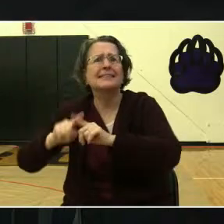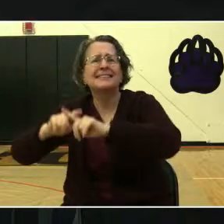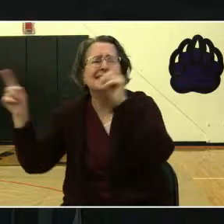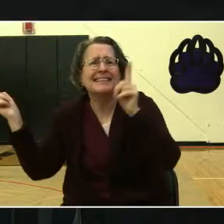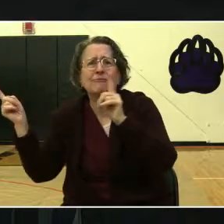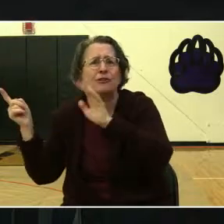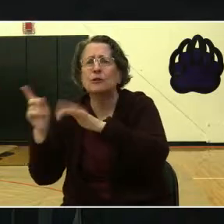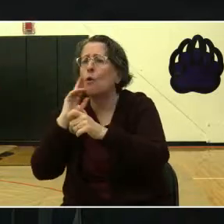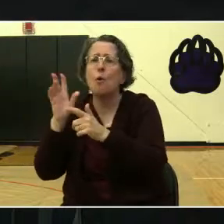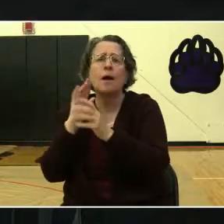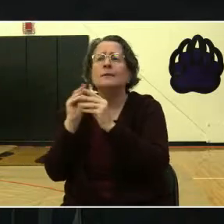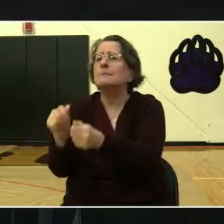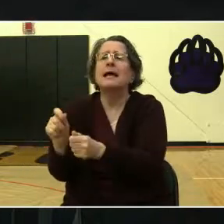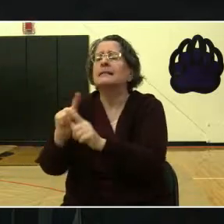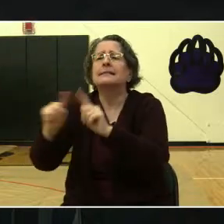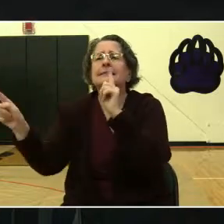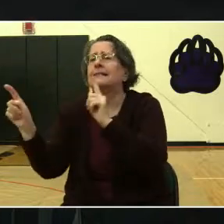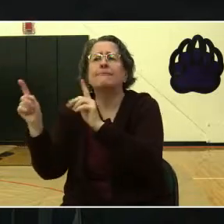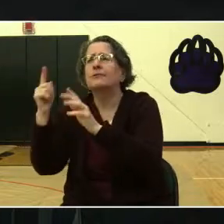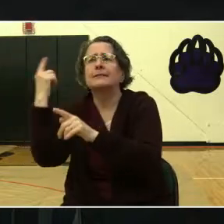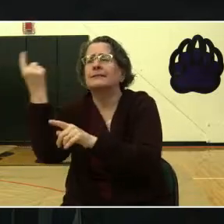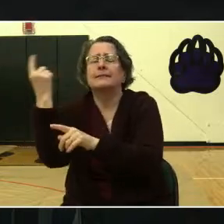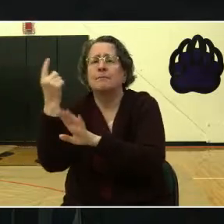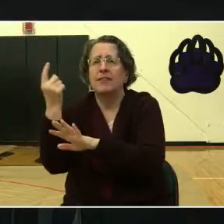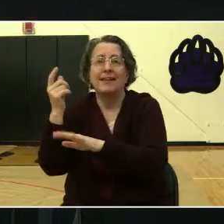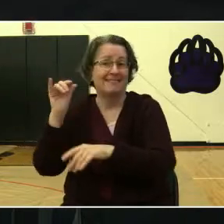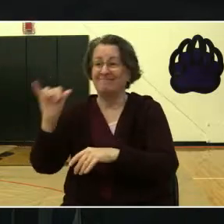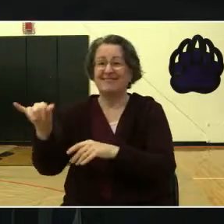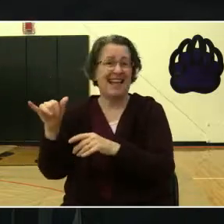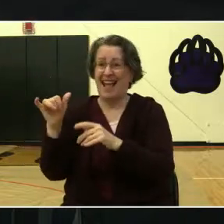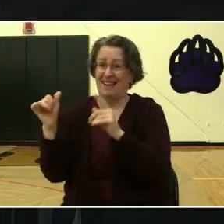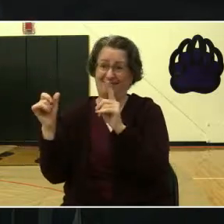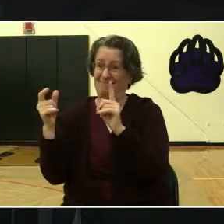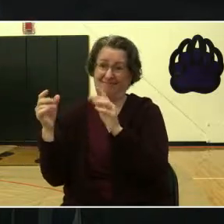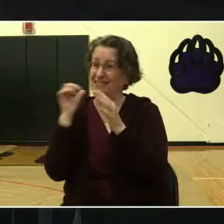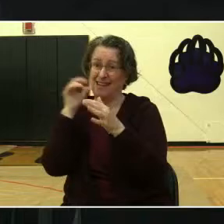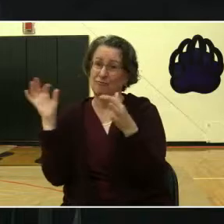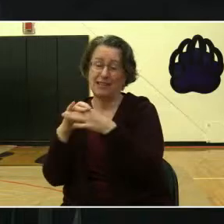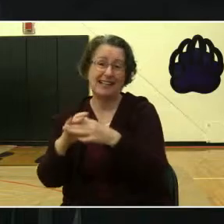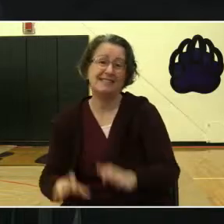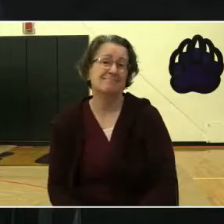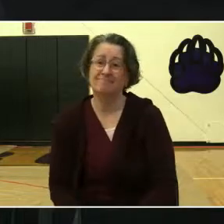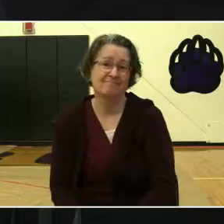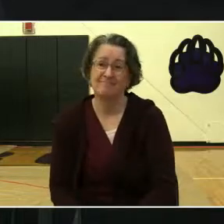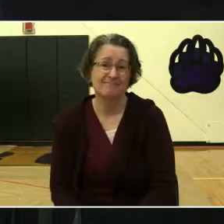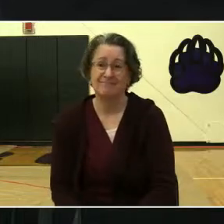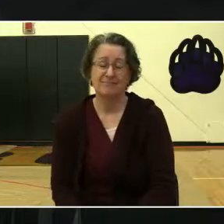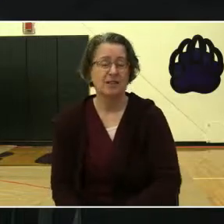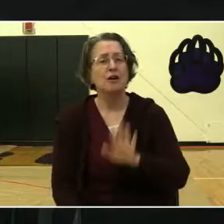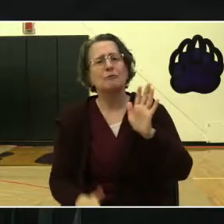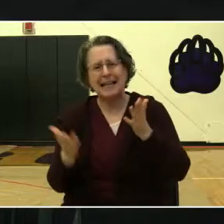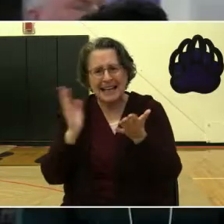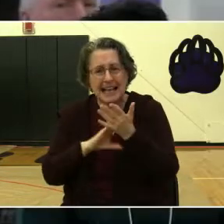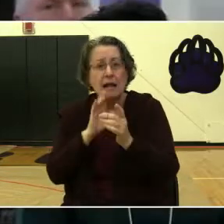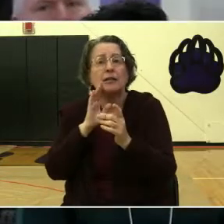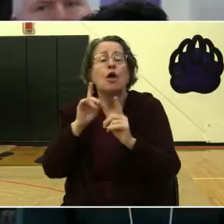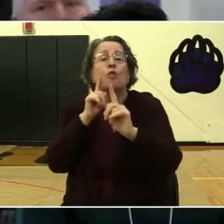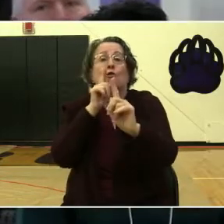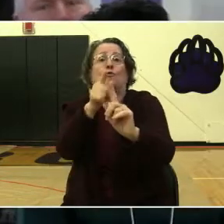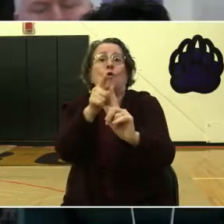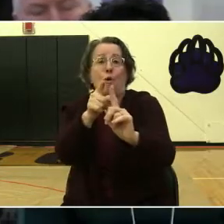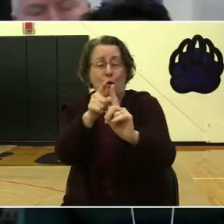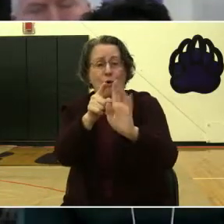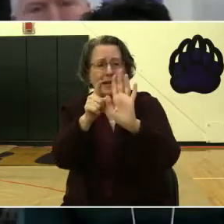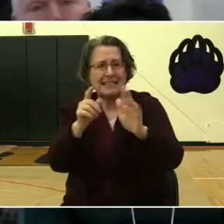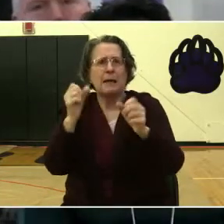everybody understands that's the goal the goal is to make sure that everybody in town has notice of what we're doing here today